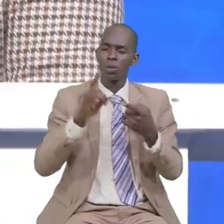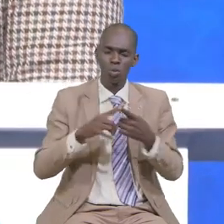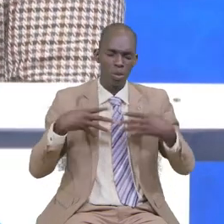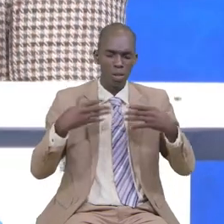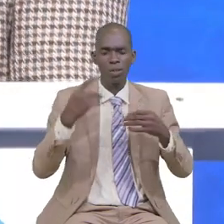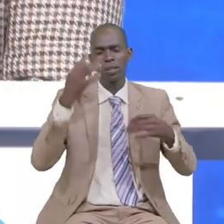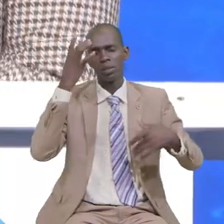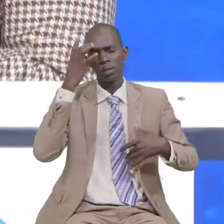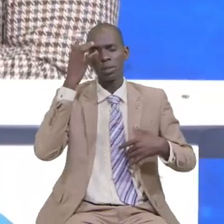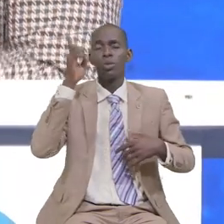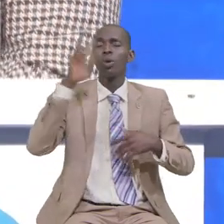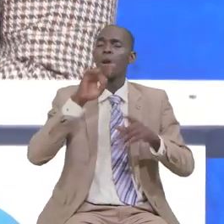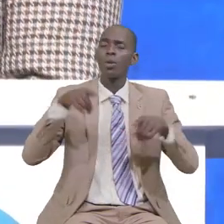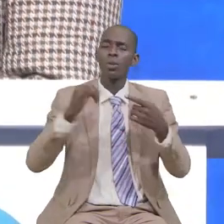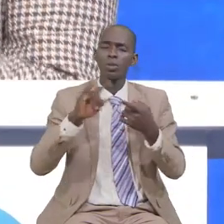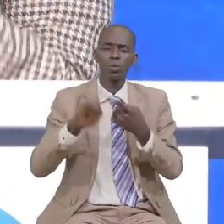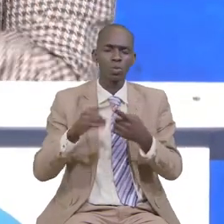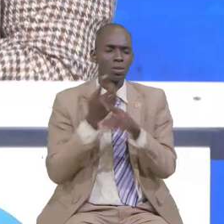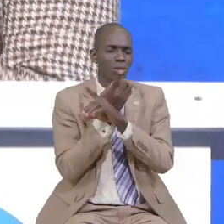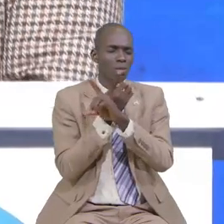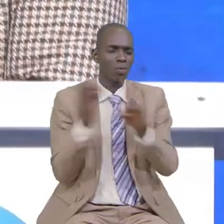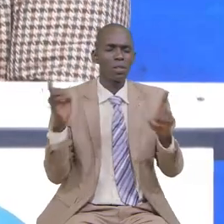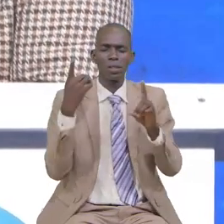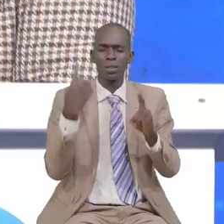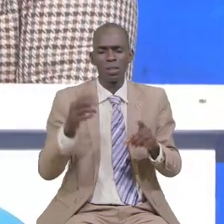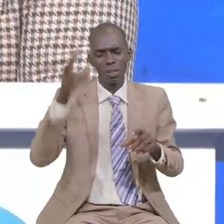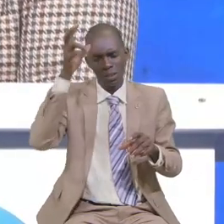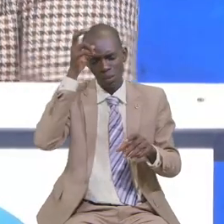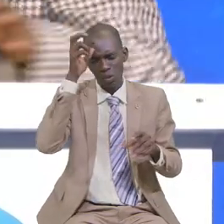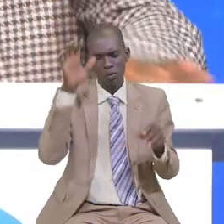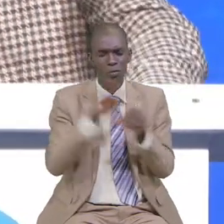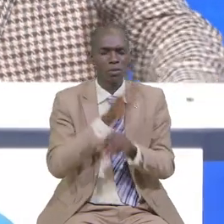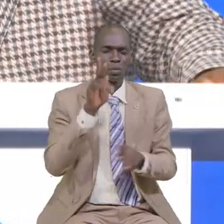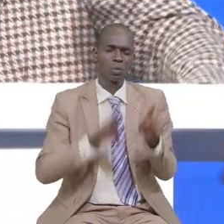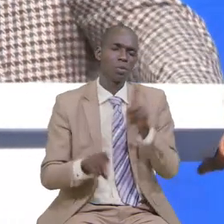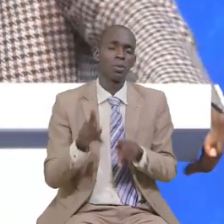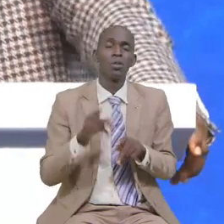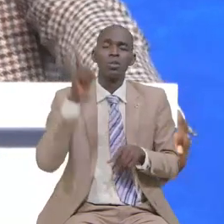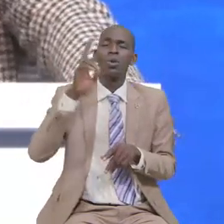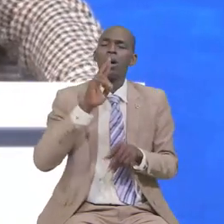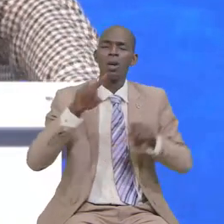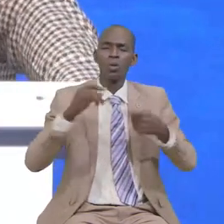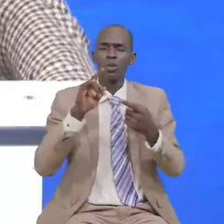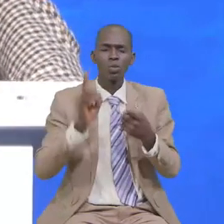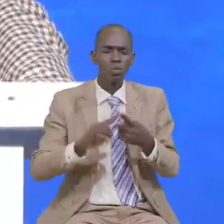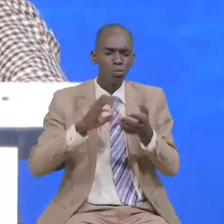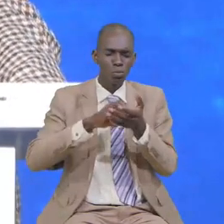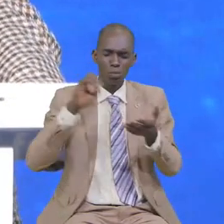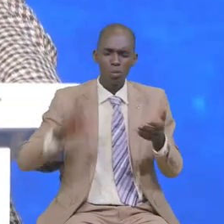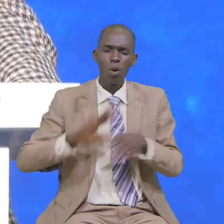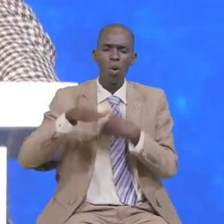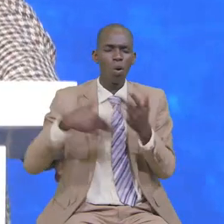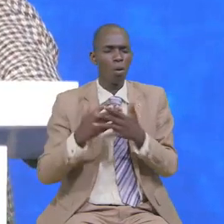You are going to deliver the demonized. You are going to roll all the mountains